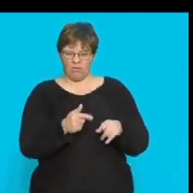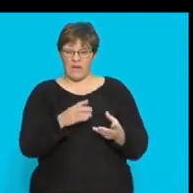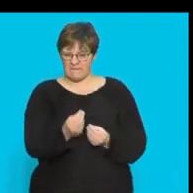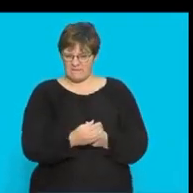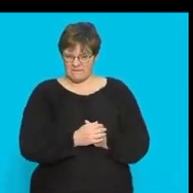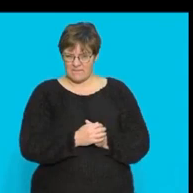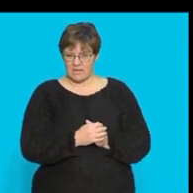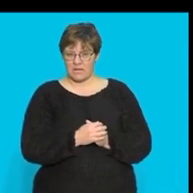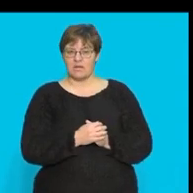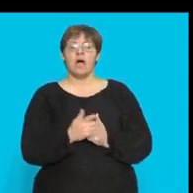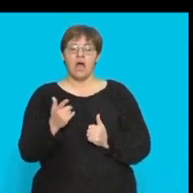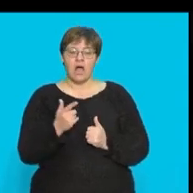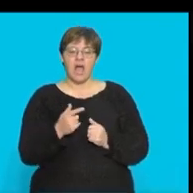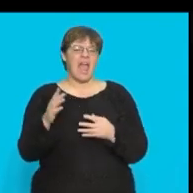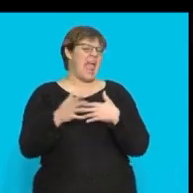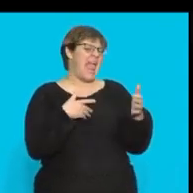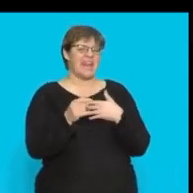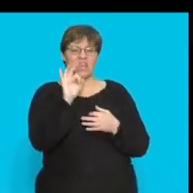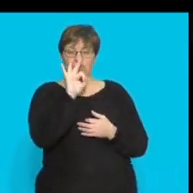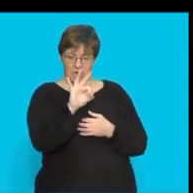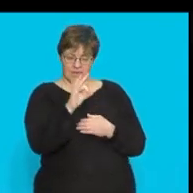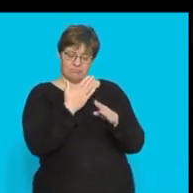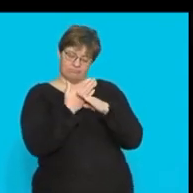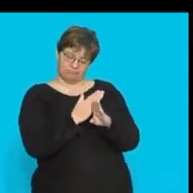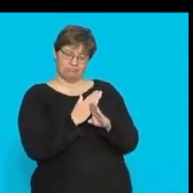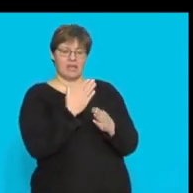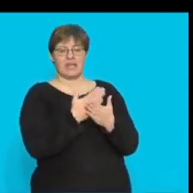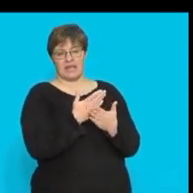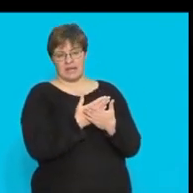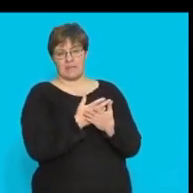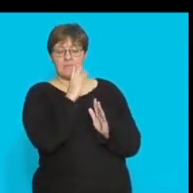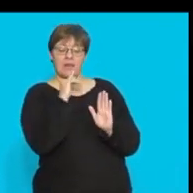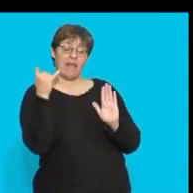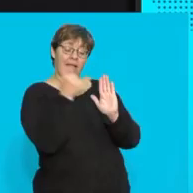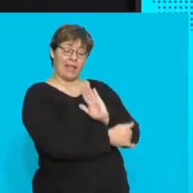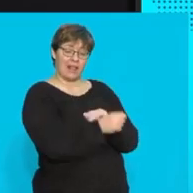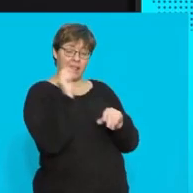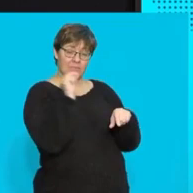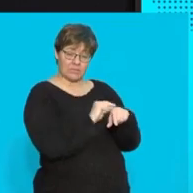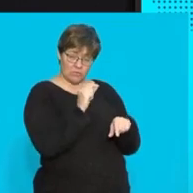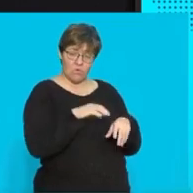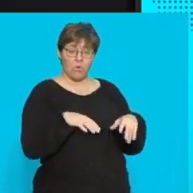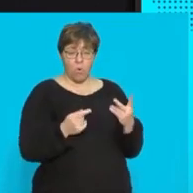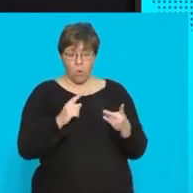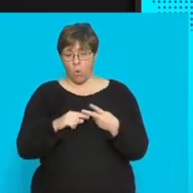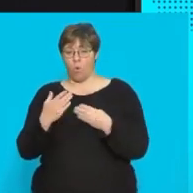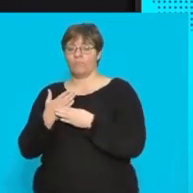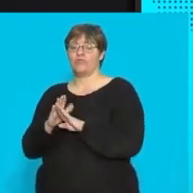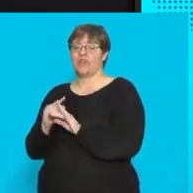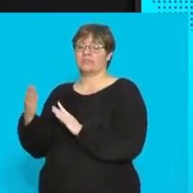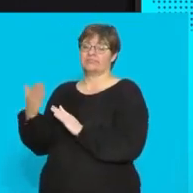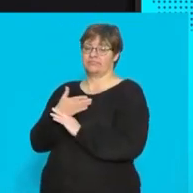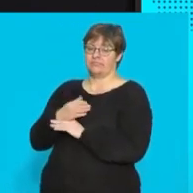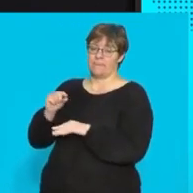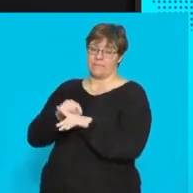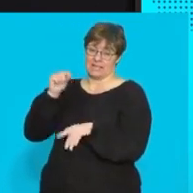Any three ways in which we can see that either we're going to kill the mosquito, right, or we're going to prevent the